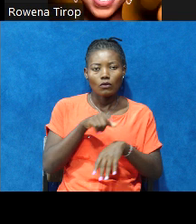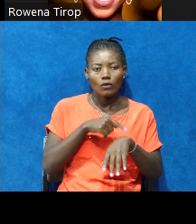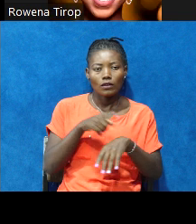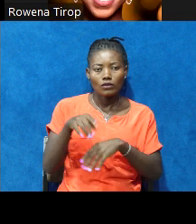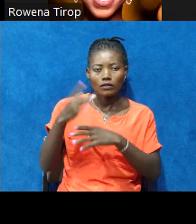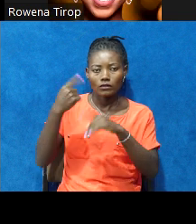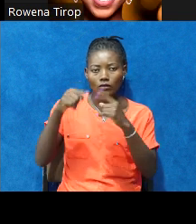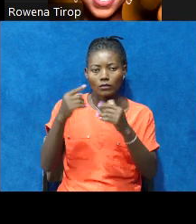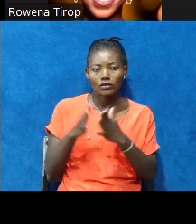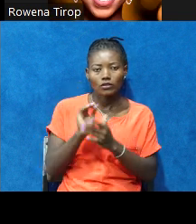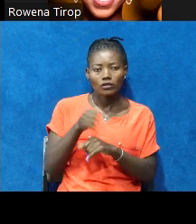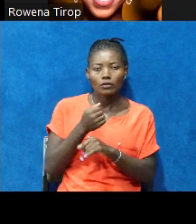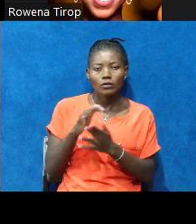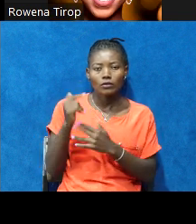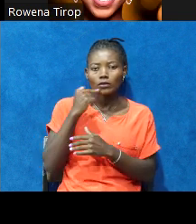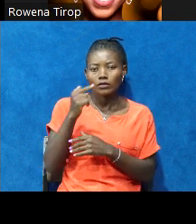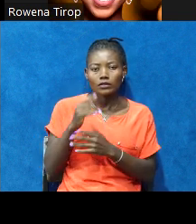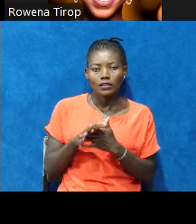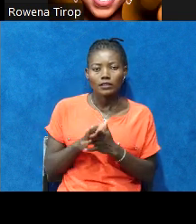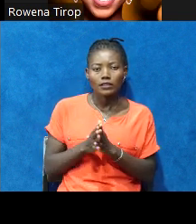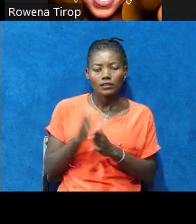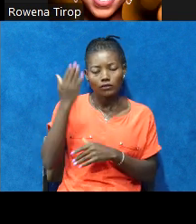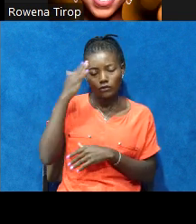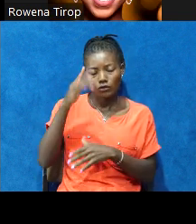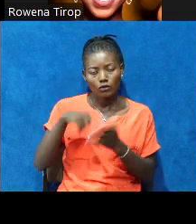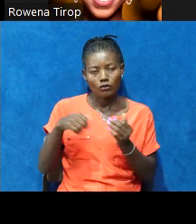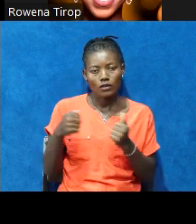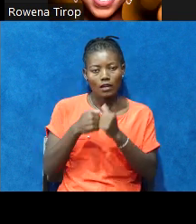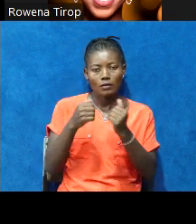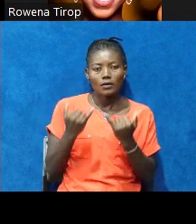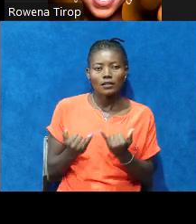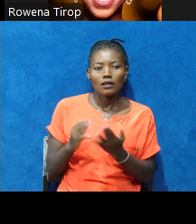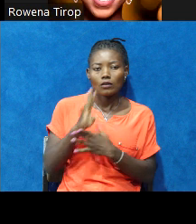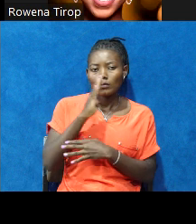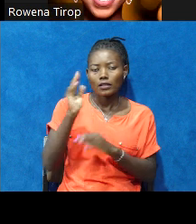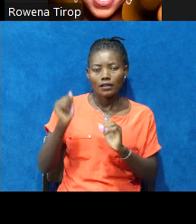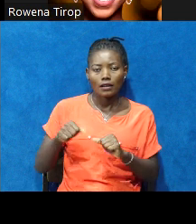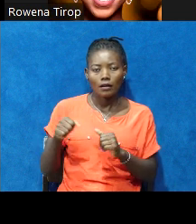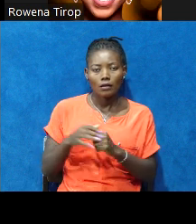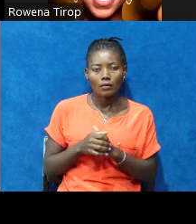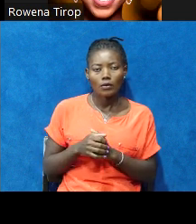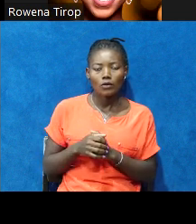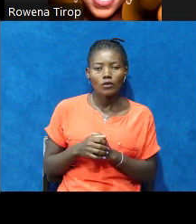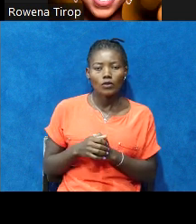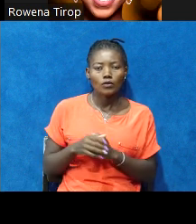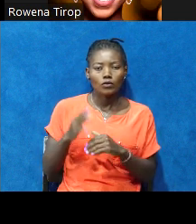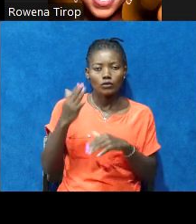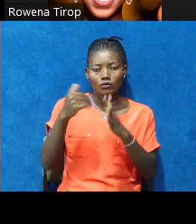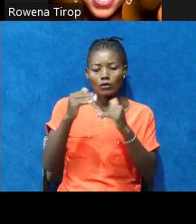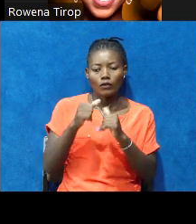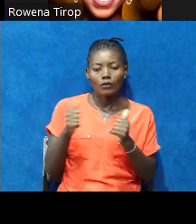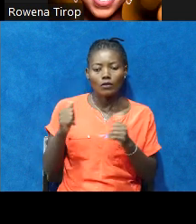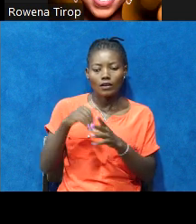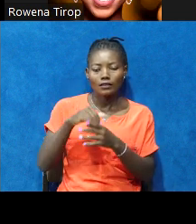you're in a game, it's very unpredictable. You don't know what your opponent is going to do. So being able to react and react well in such